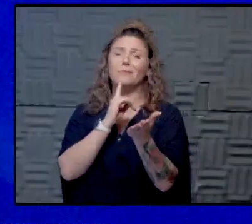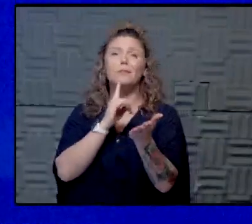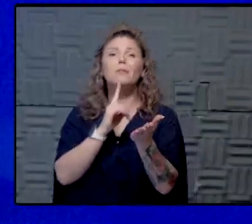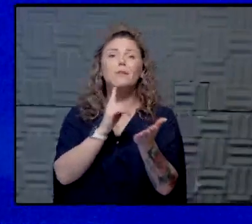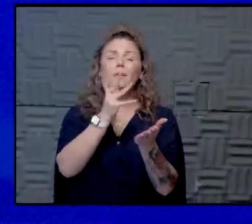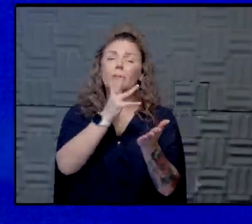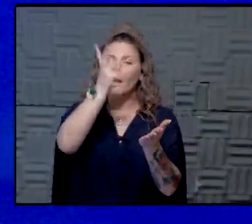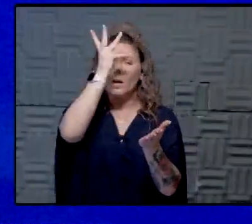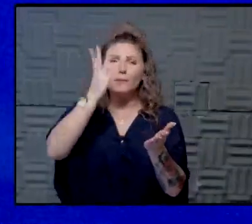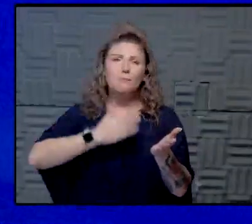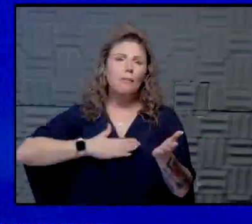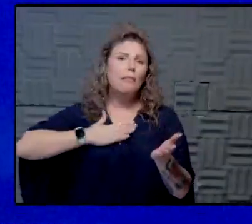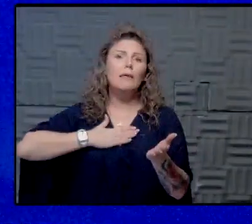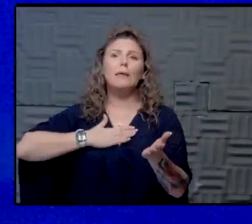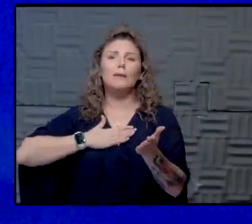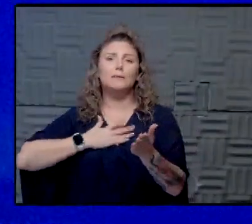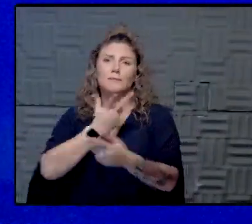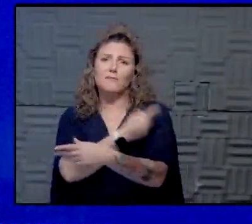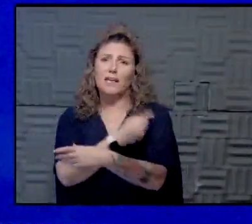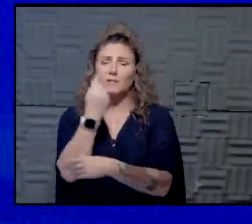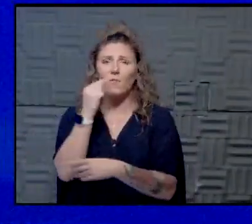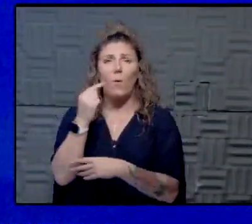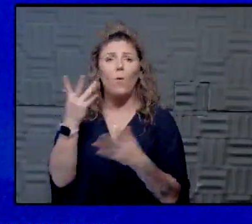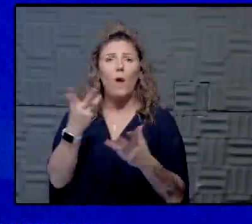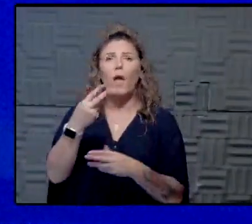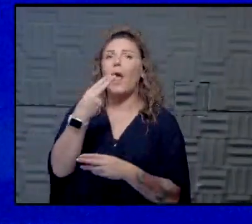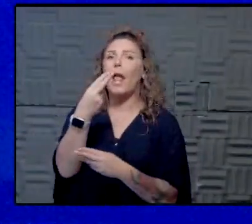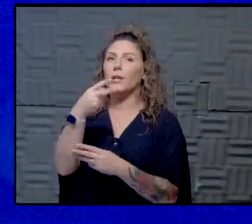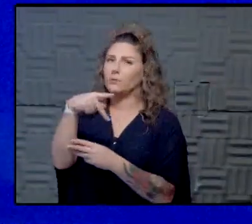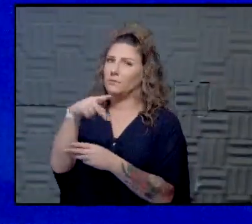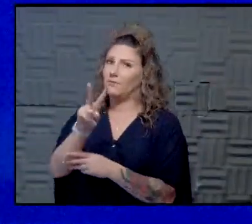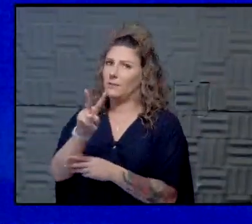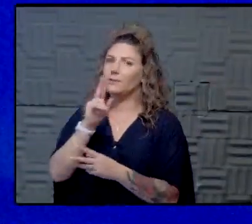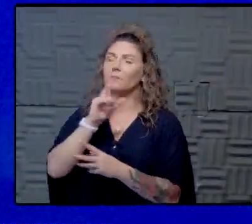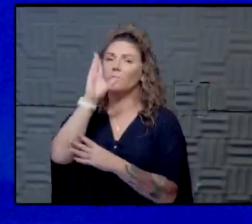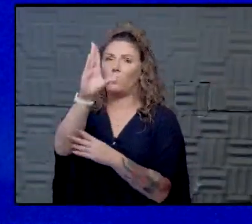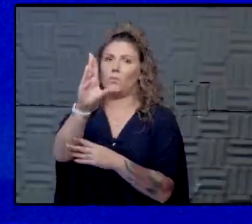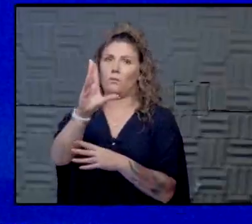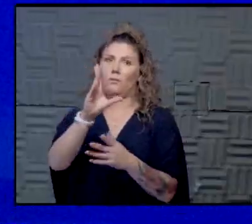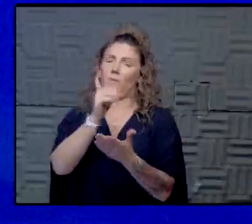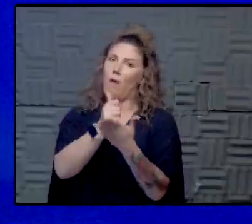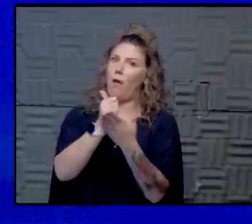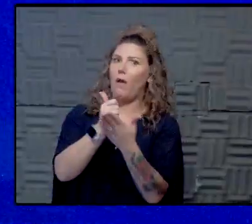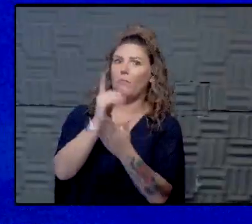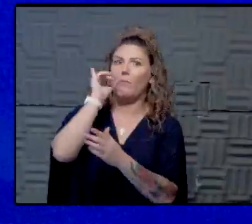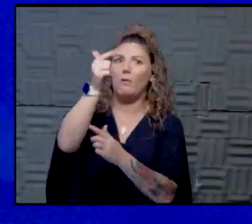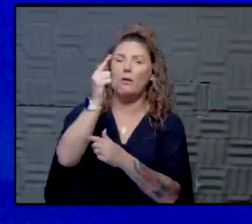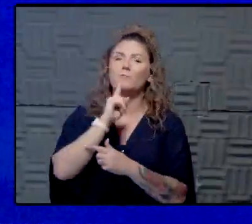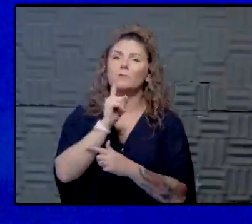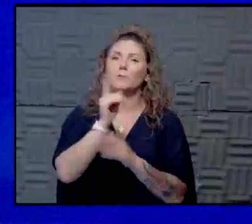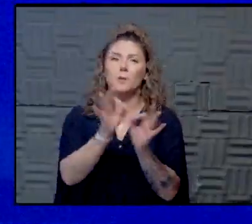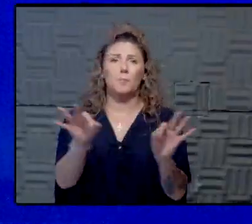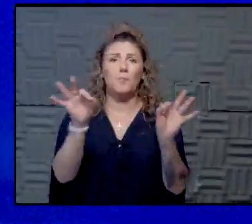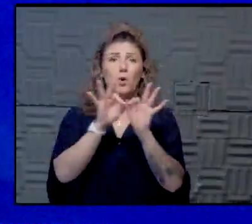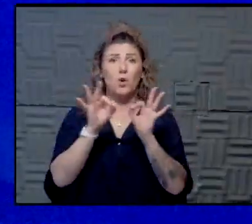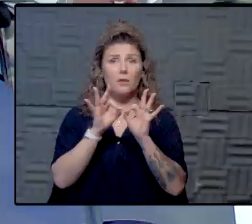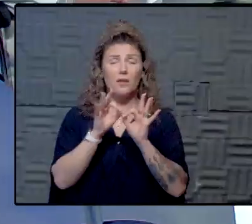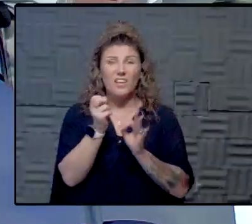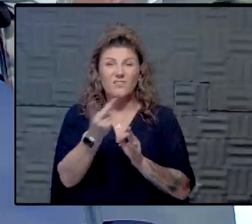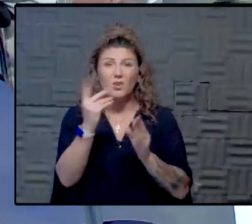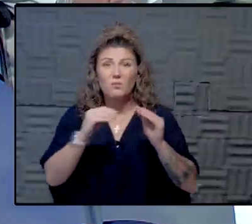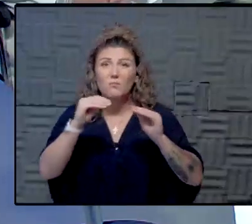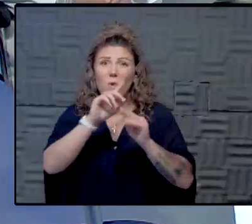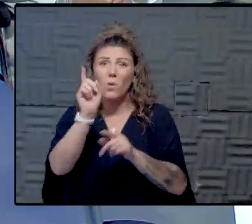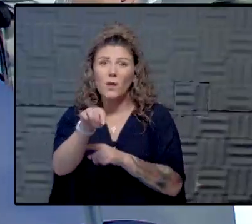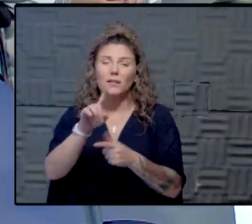get your sons and daughters vaccinated for HPV. It will save them. It will help them down the line, and it's very important to do. 2 quick questions, Okay. and